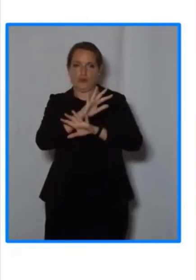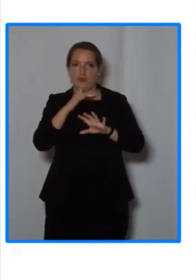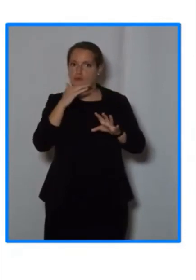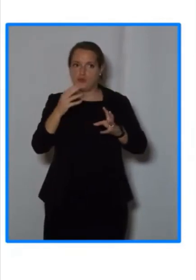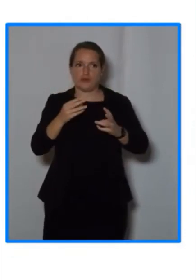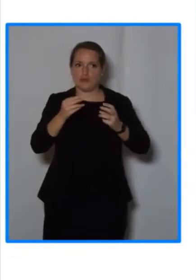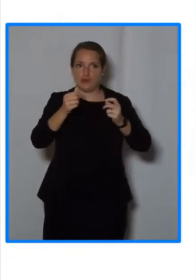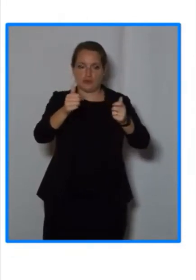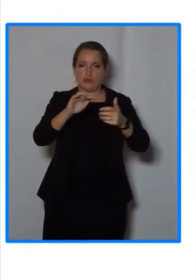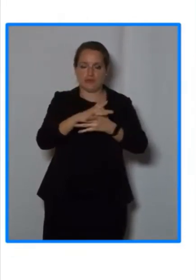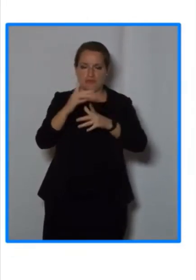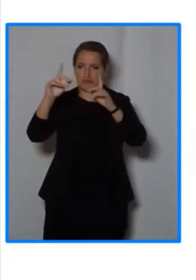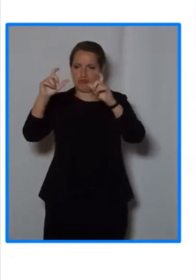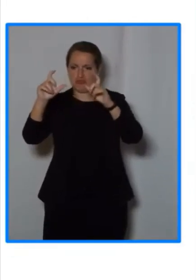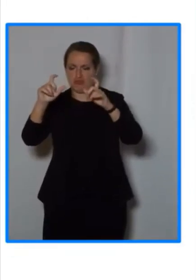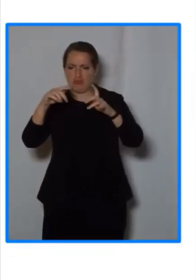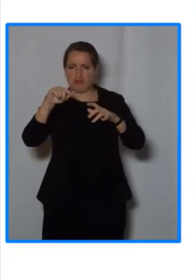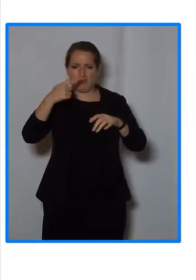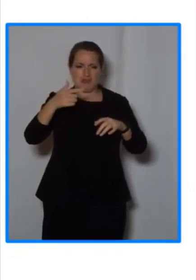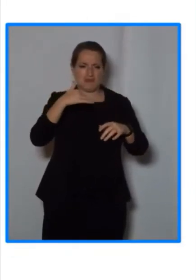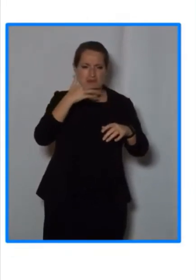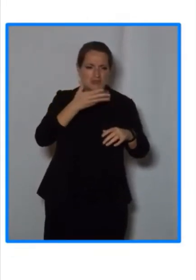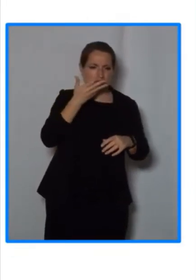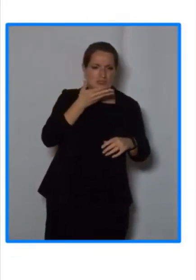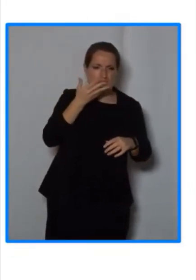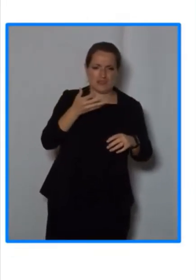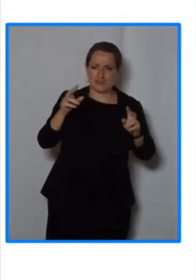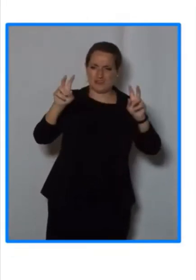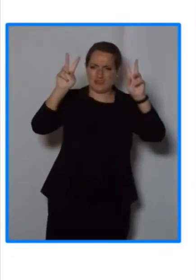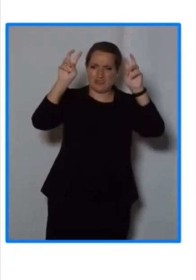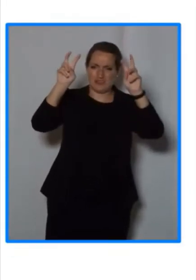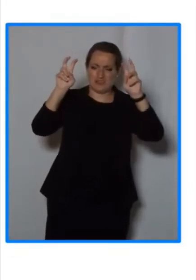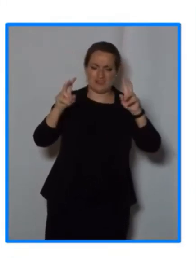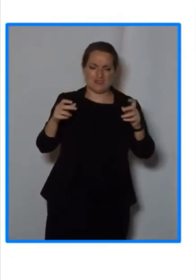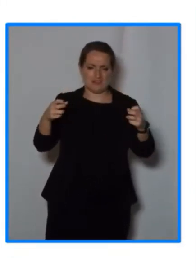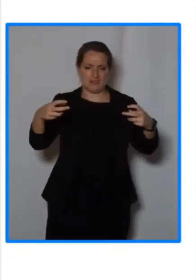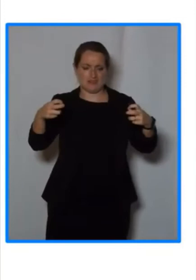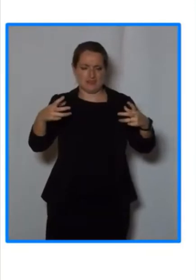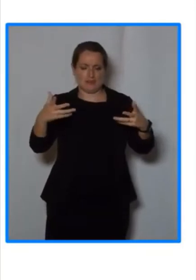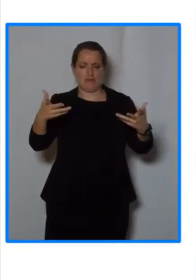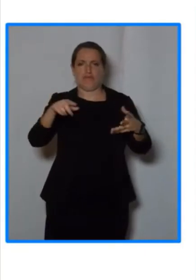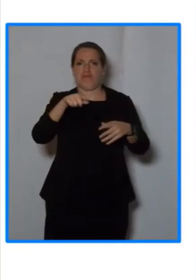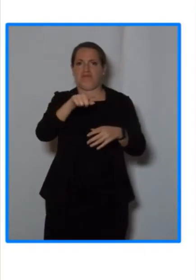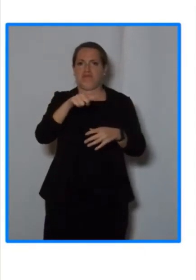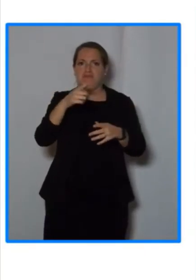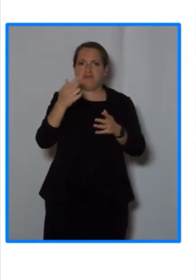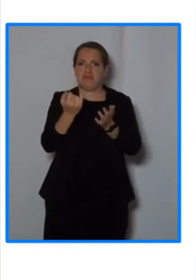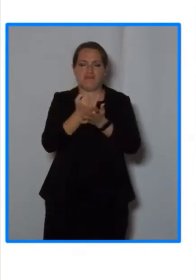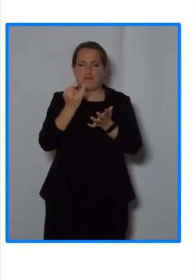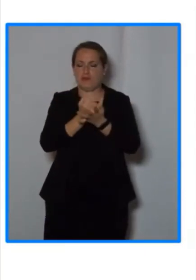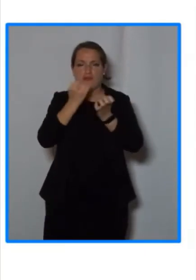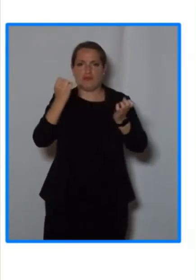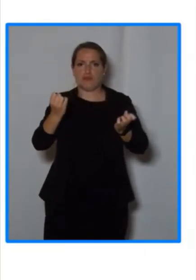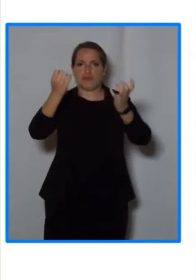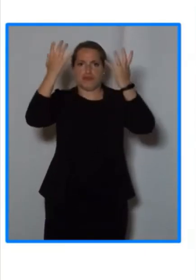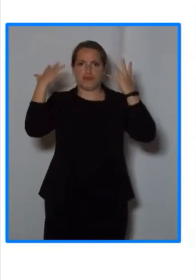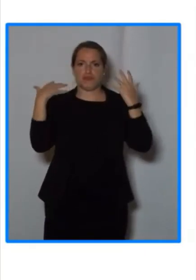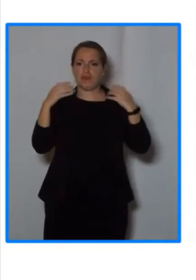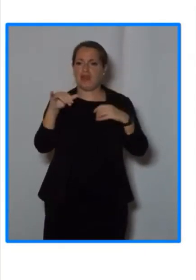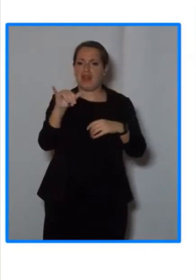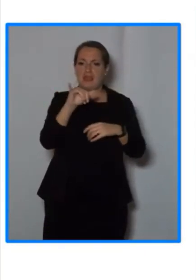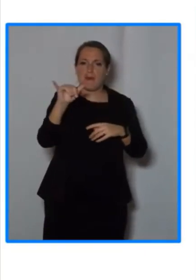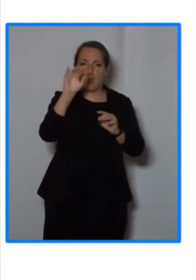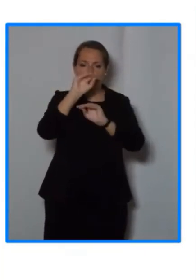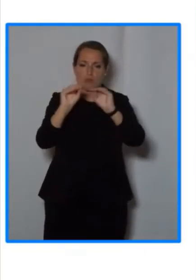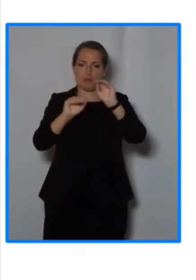picture first without context, then heading and content. And yeah, this can be overwhelming. And Sometimes going forward is easy enough, but if you